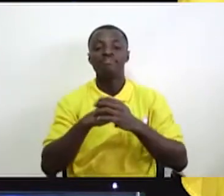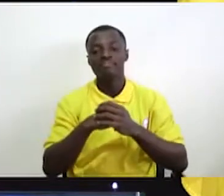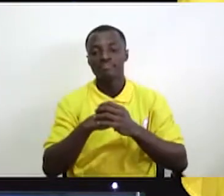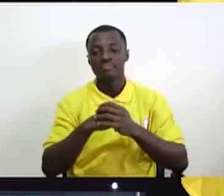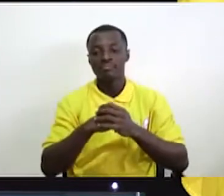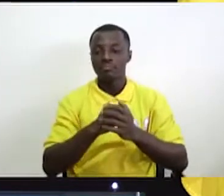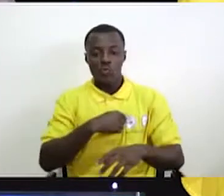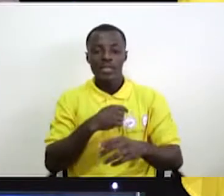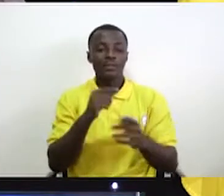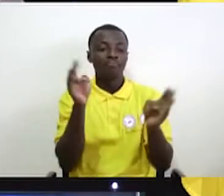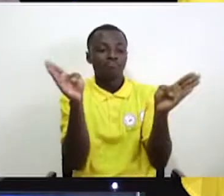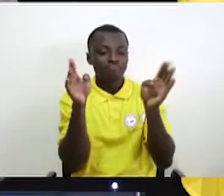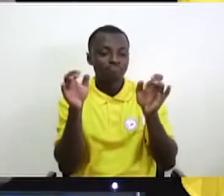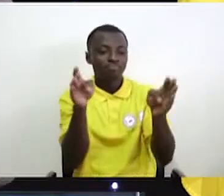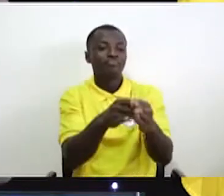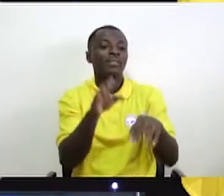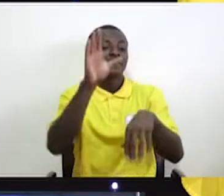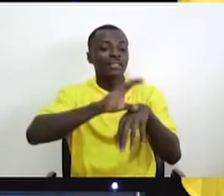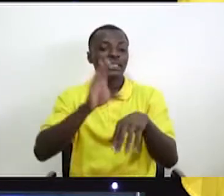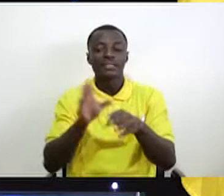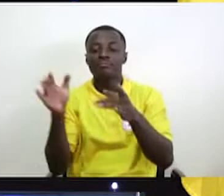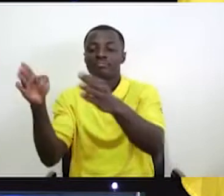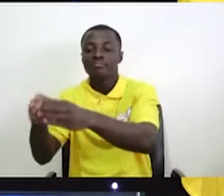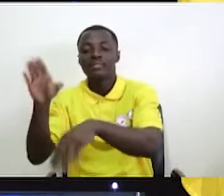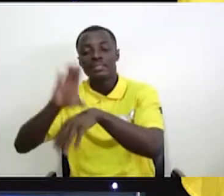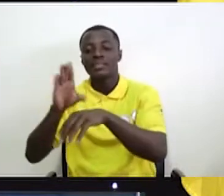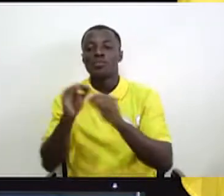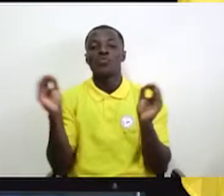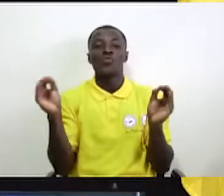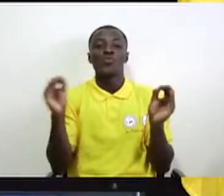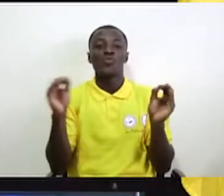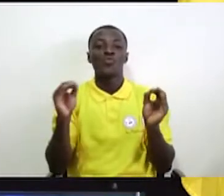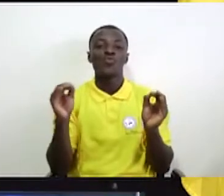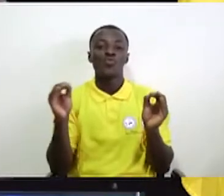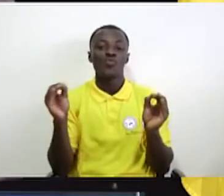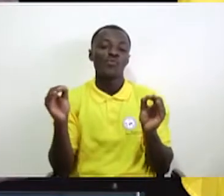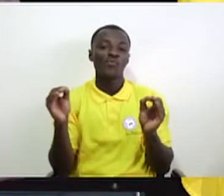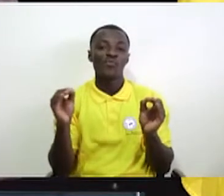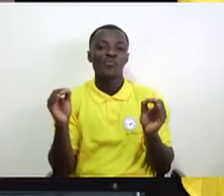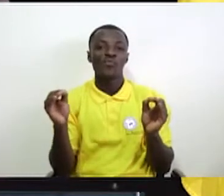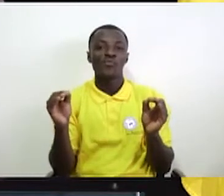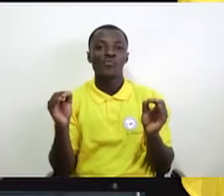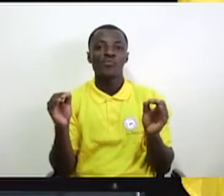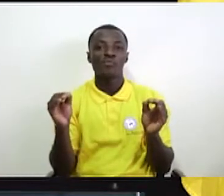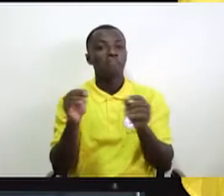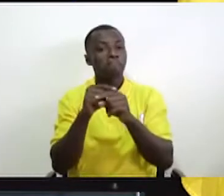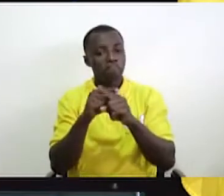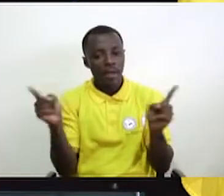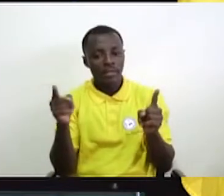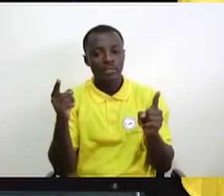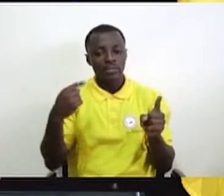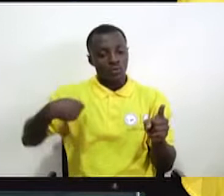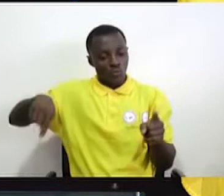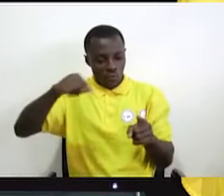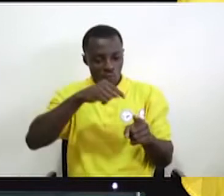are not able to meet the masses as we are used to. But we are the reason